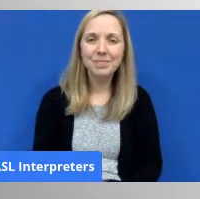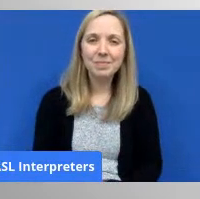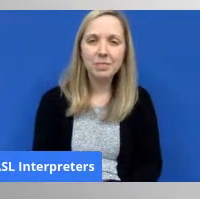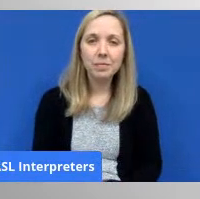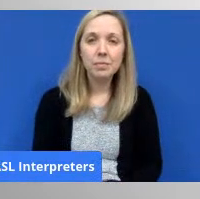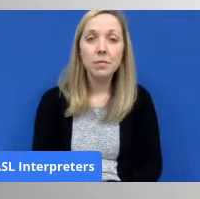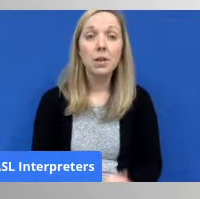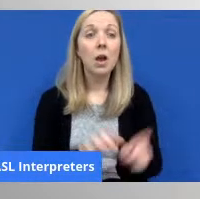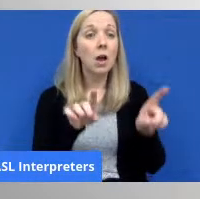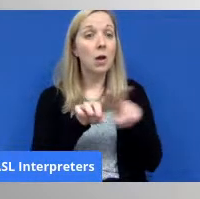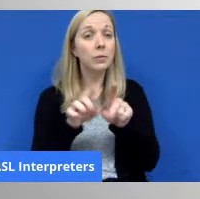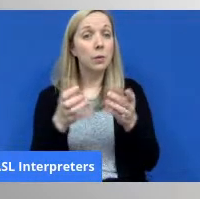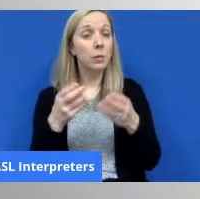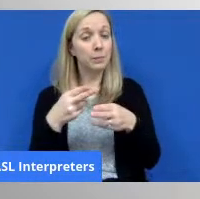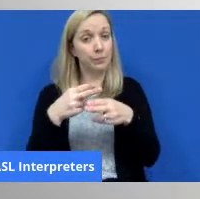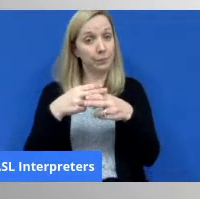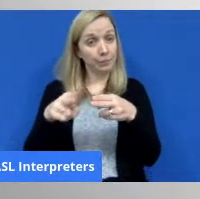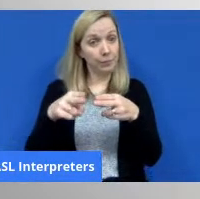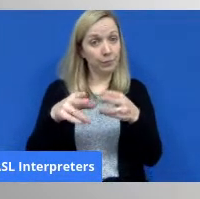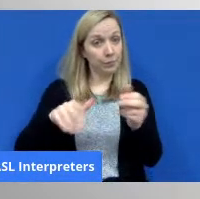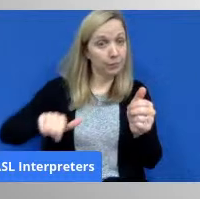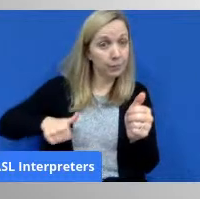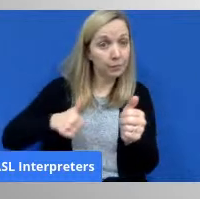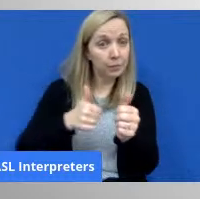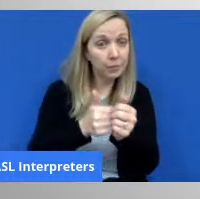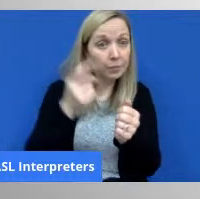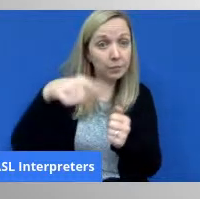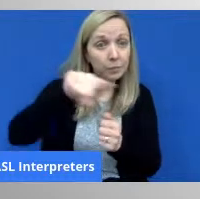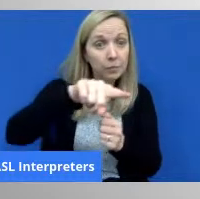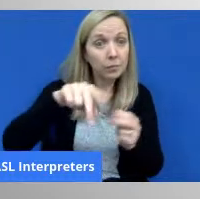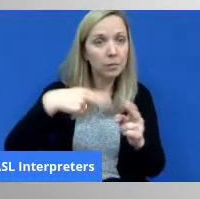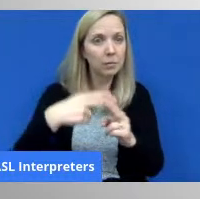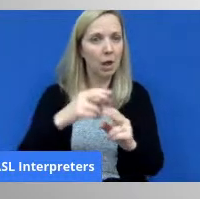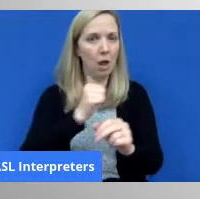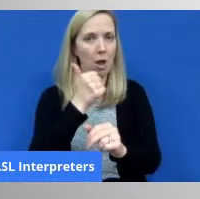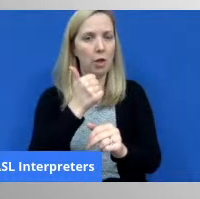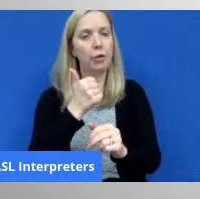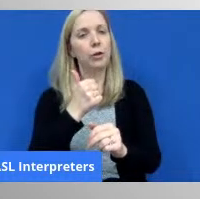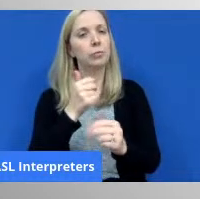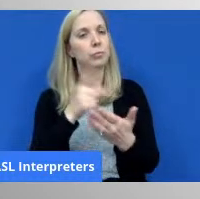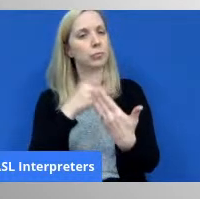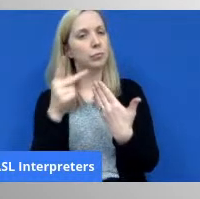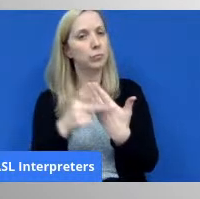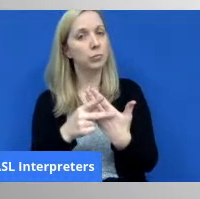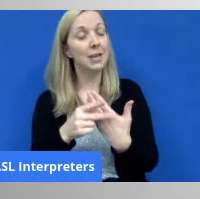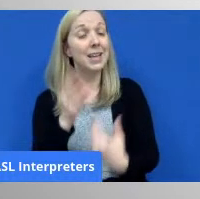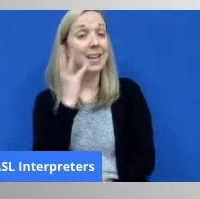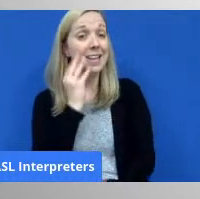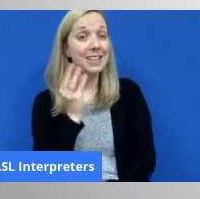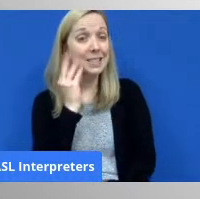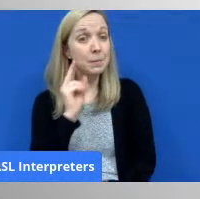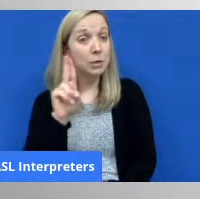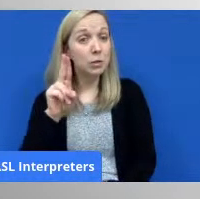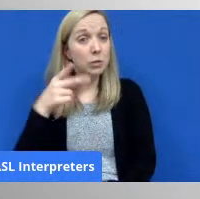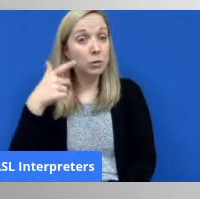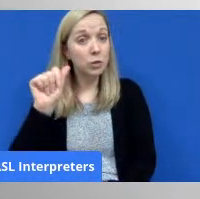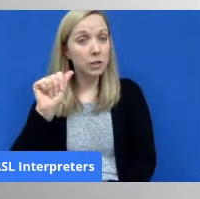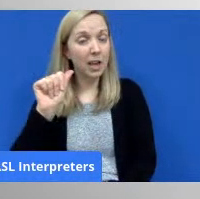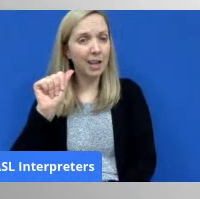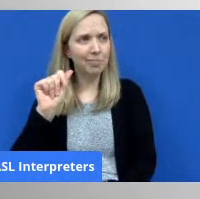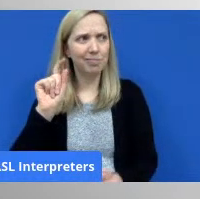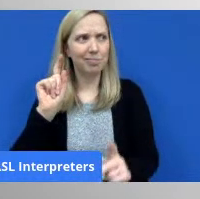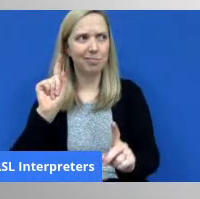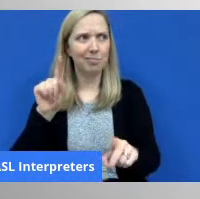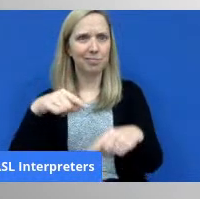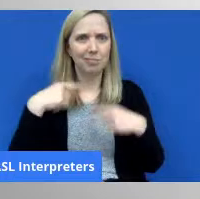wanted to give you a brief update on some of our other programming. Experience UGA is a long-term partnership that we've had with the Clark County